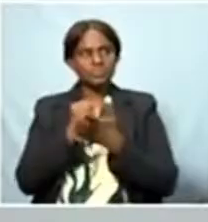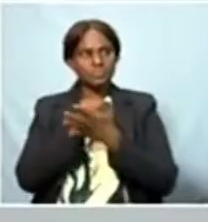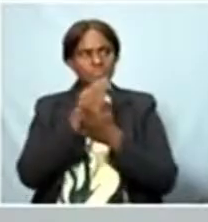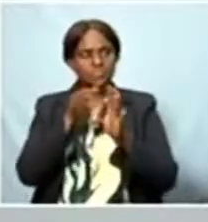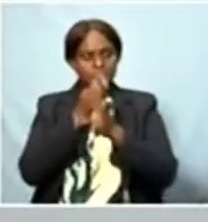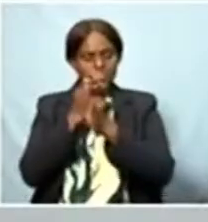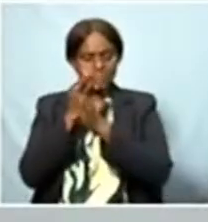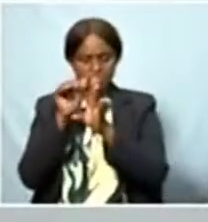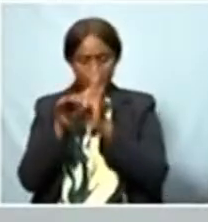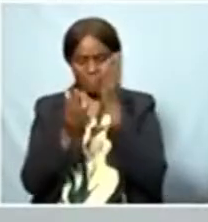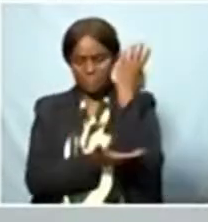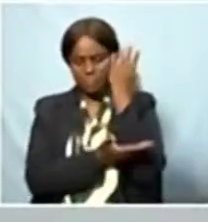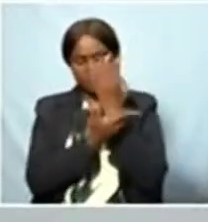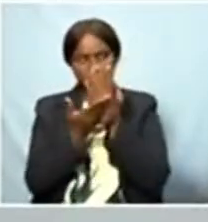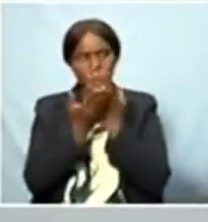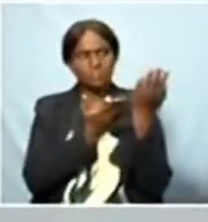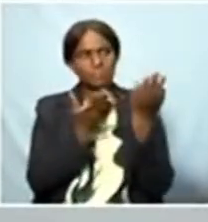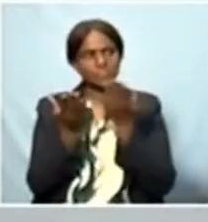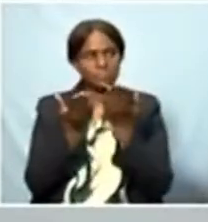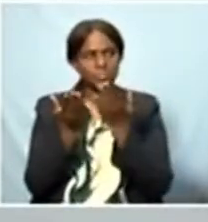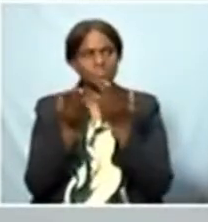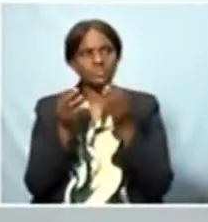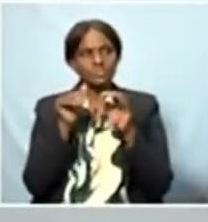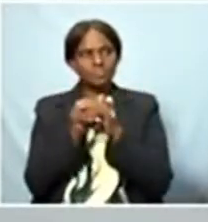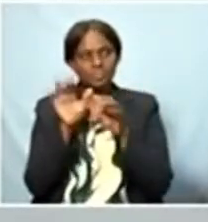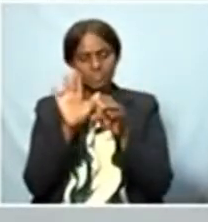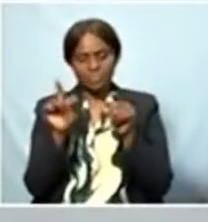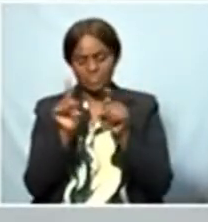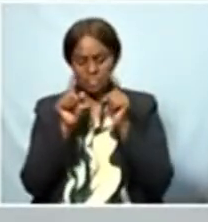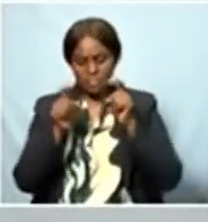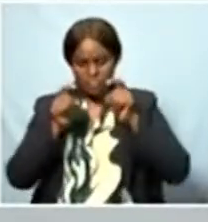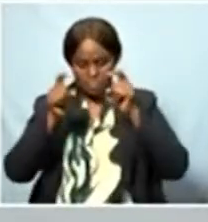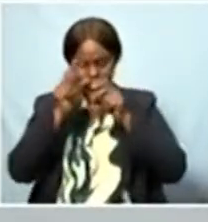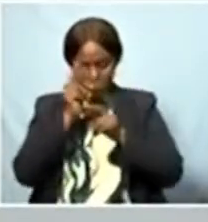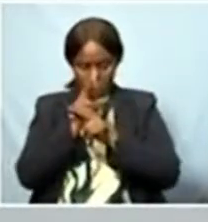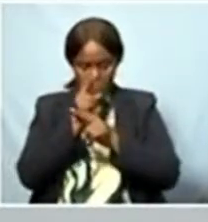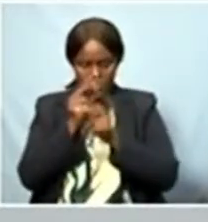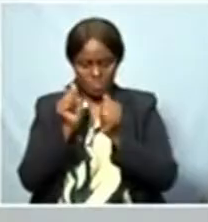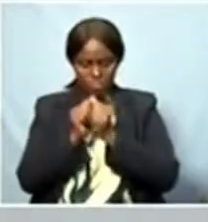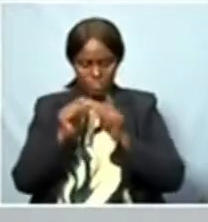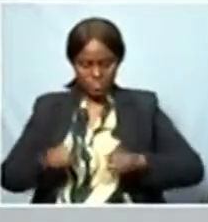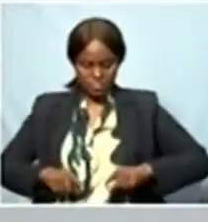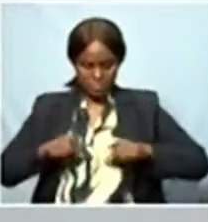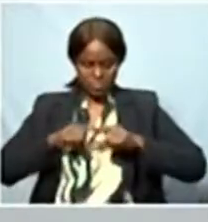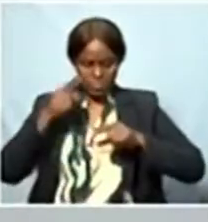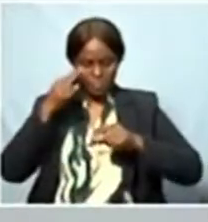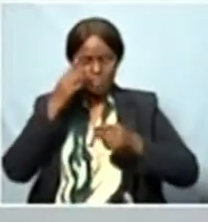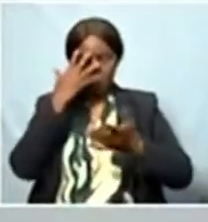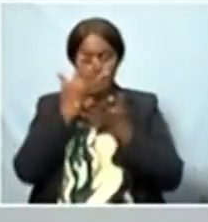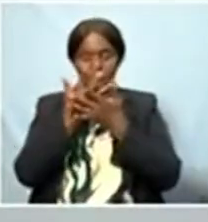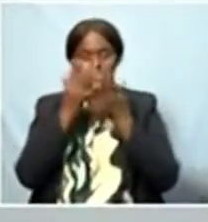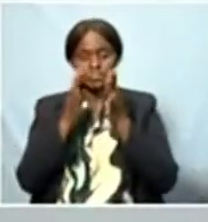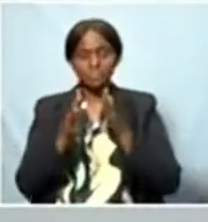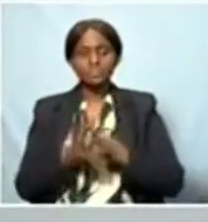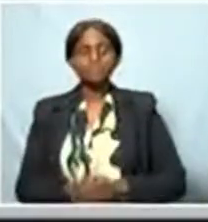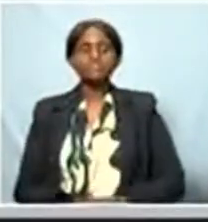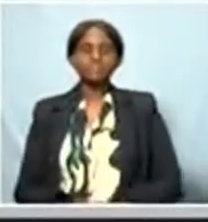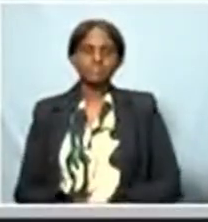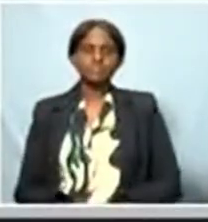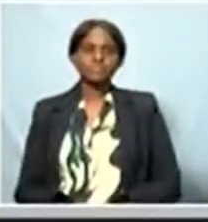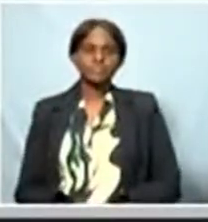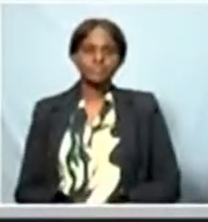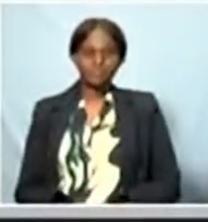targets and enhance service delivery, which in turn promotes the rights and welfare of detainees. I